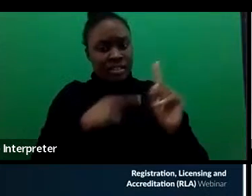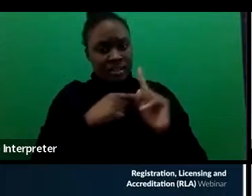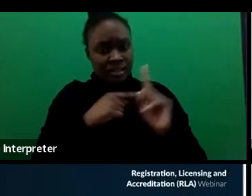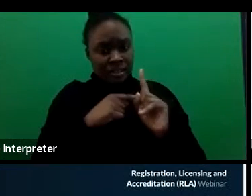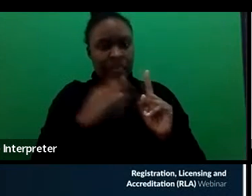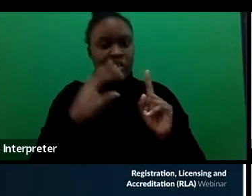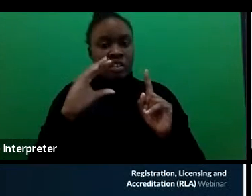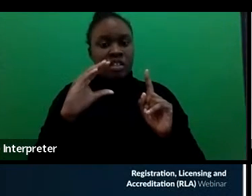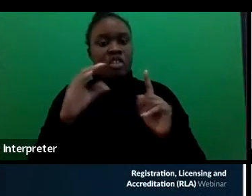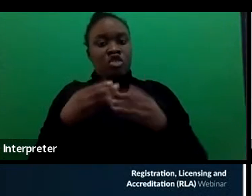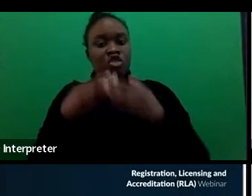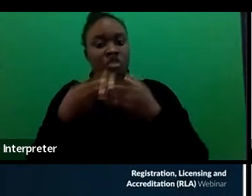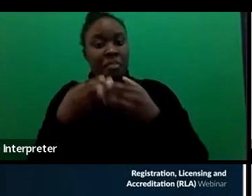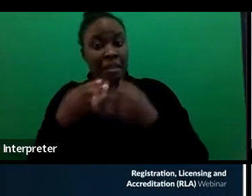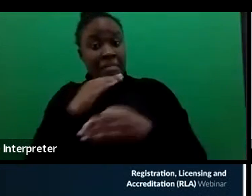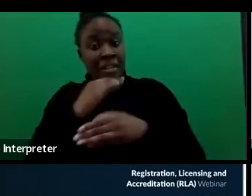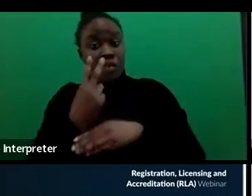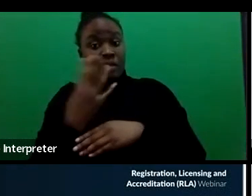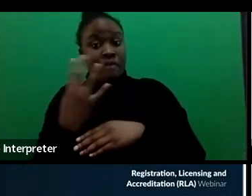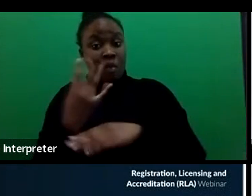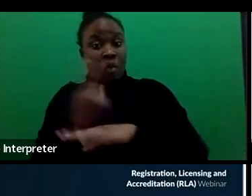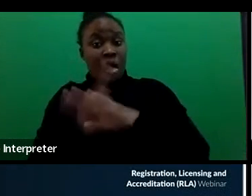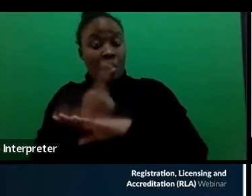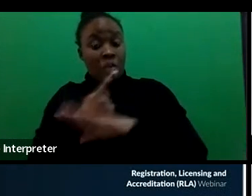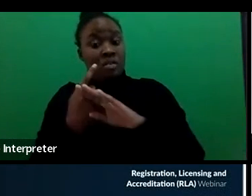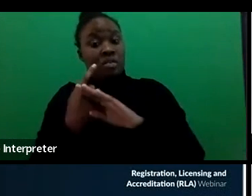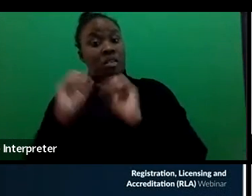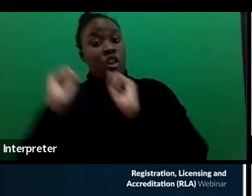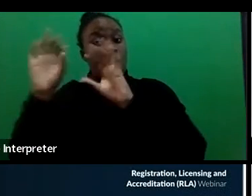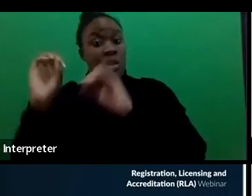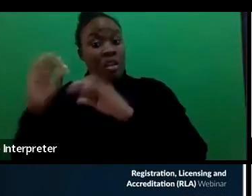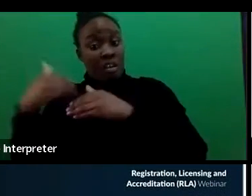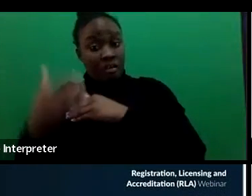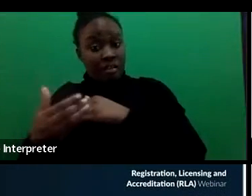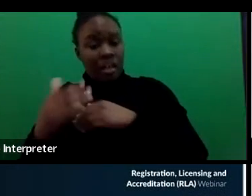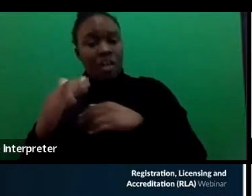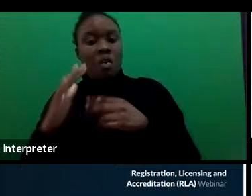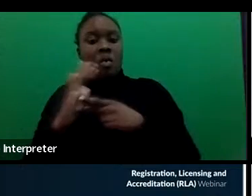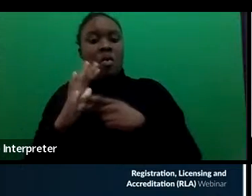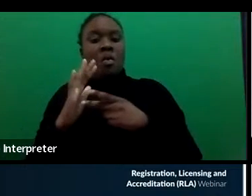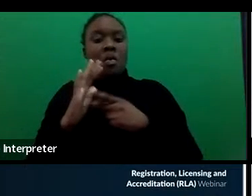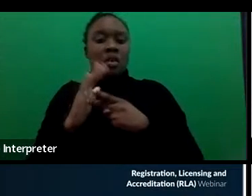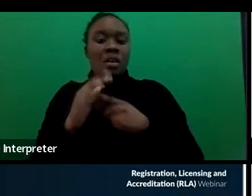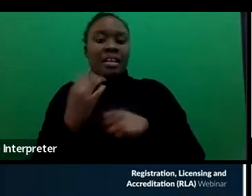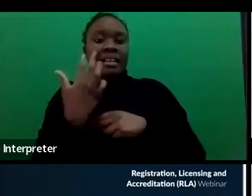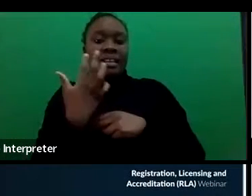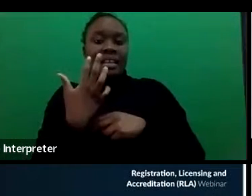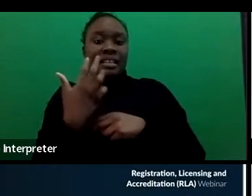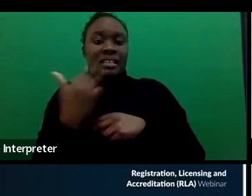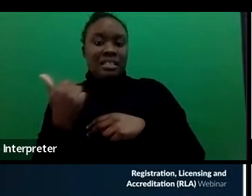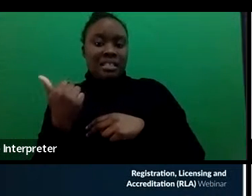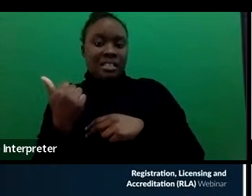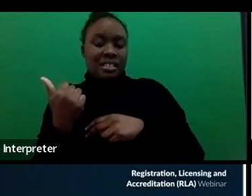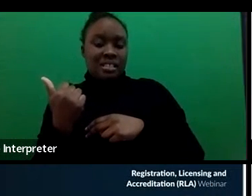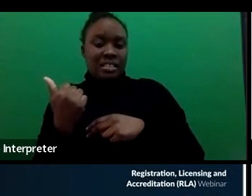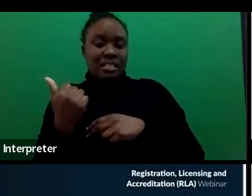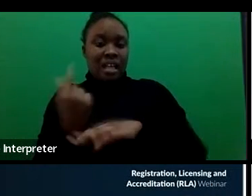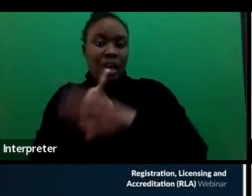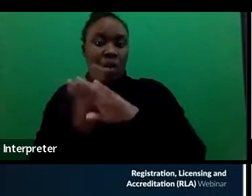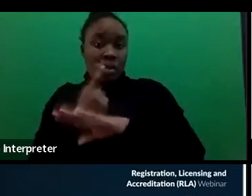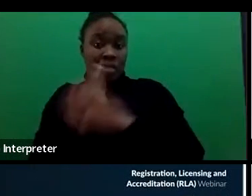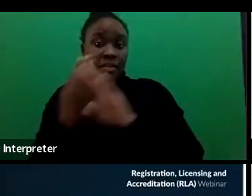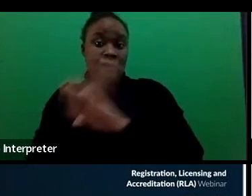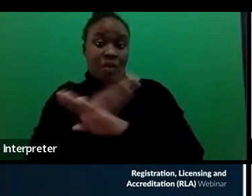shipments? 24 hours after loading at POL or 96 hours before vessel arrive